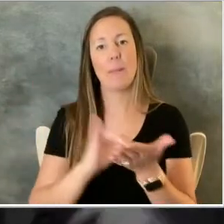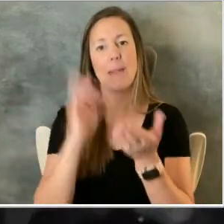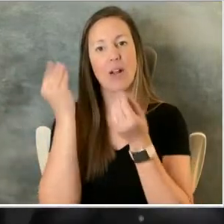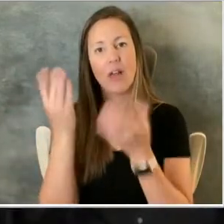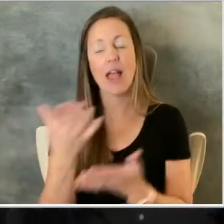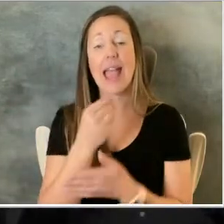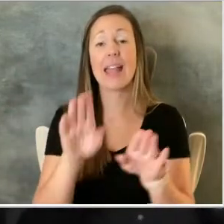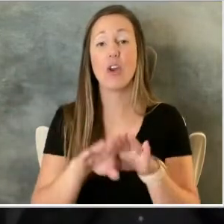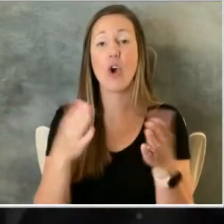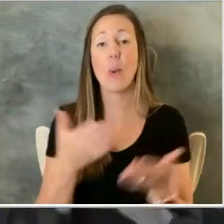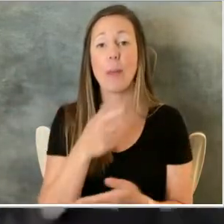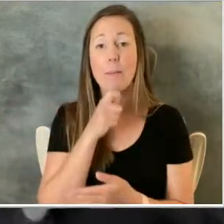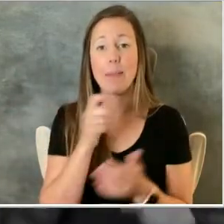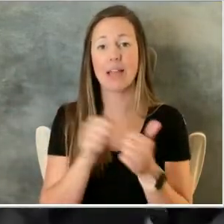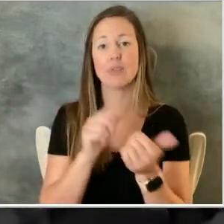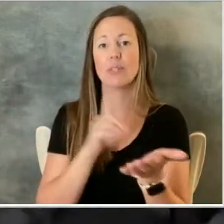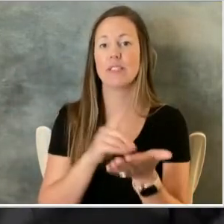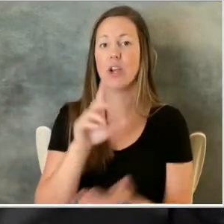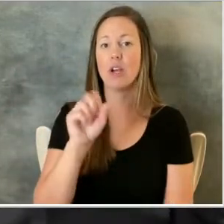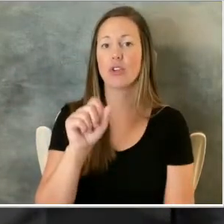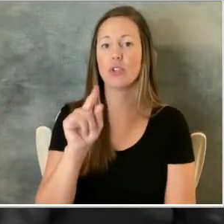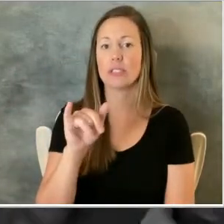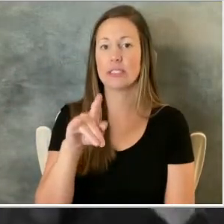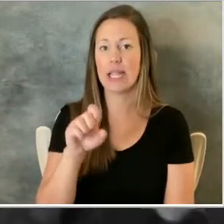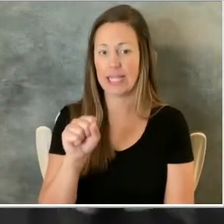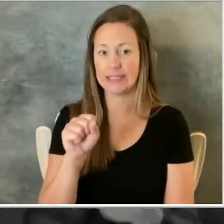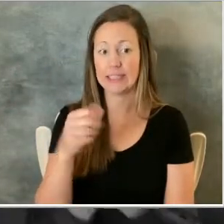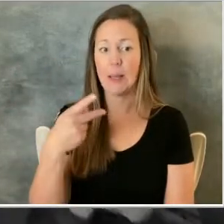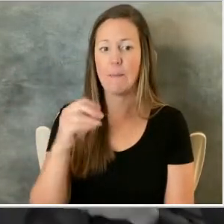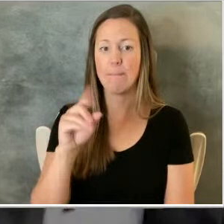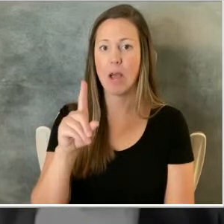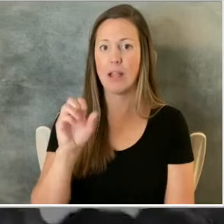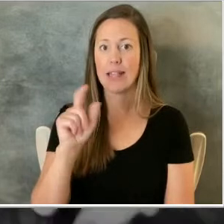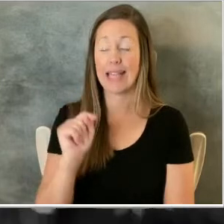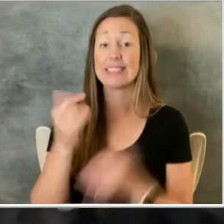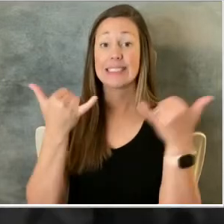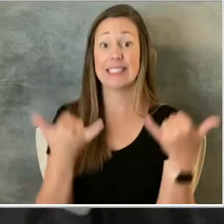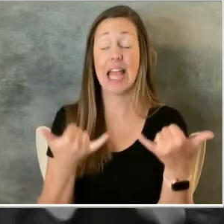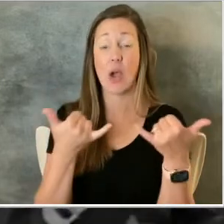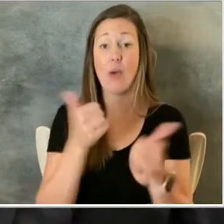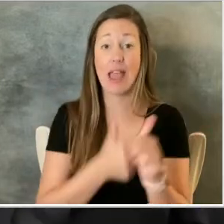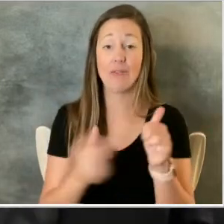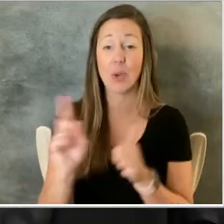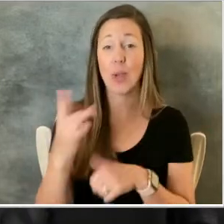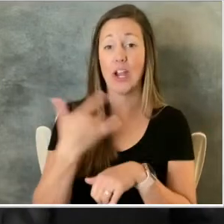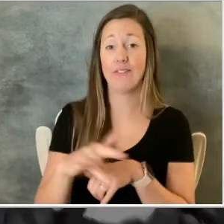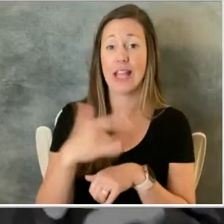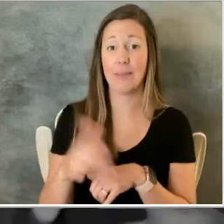Mics with Dr. Stites podcasts. Now, everywhere podcasts are available.